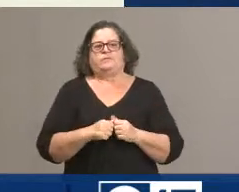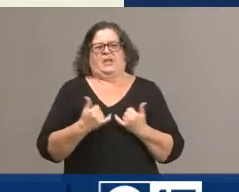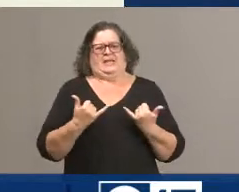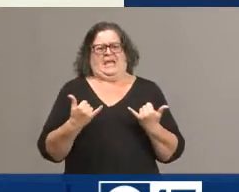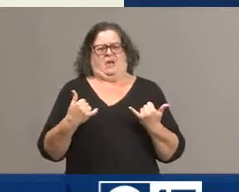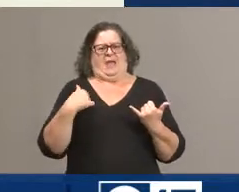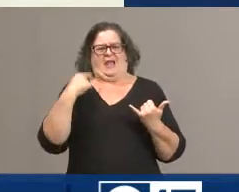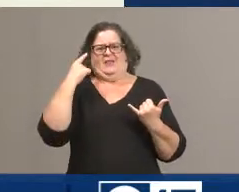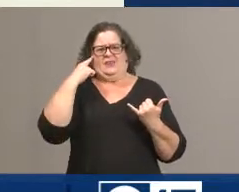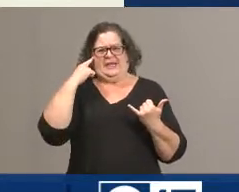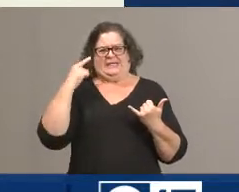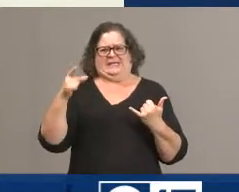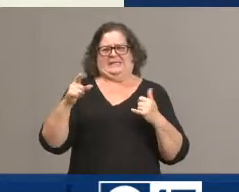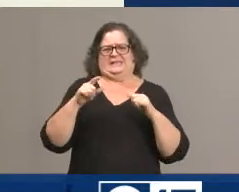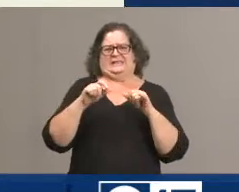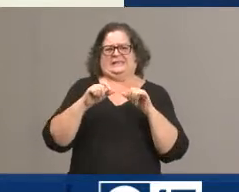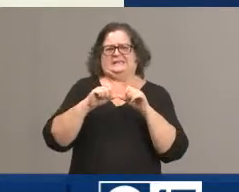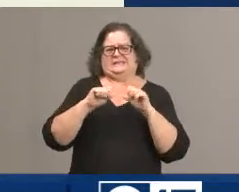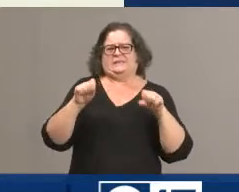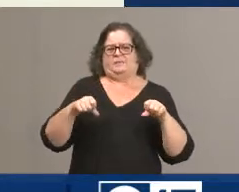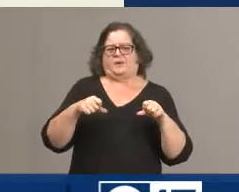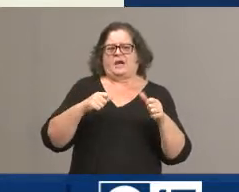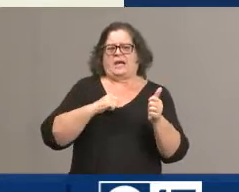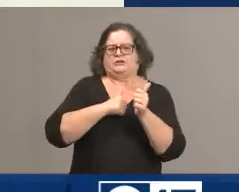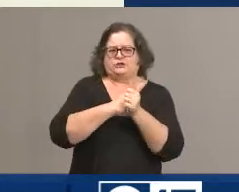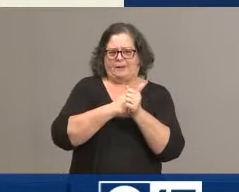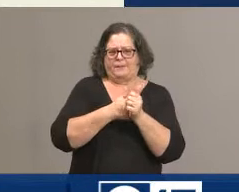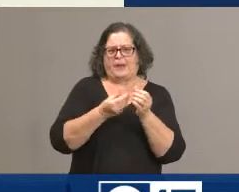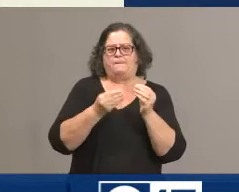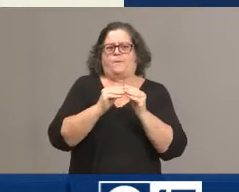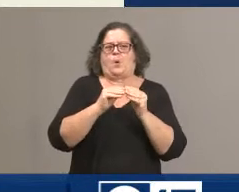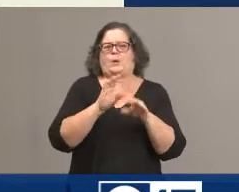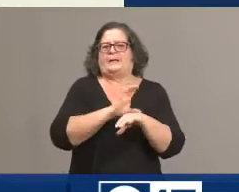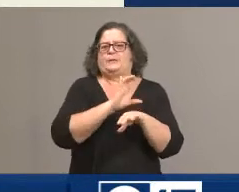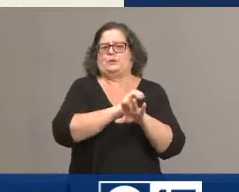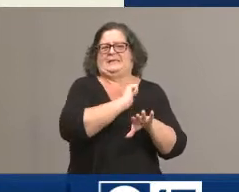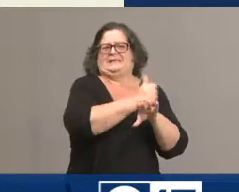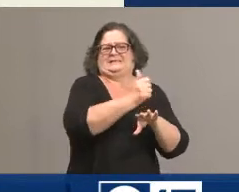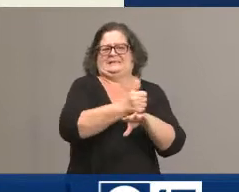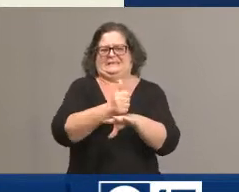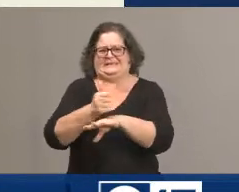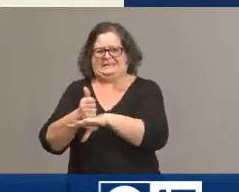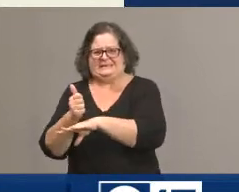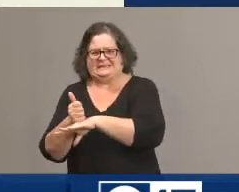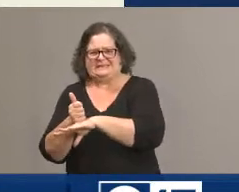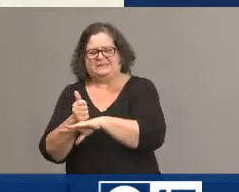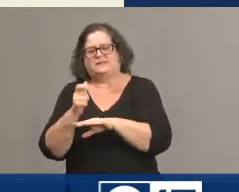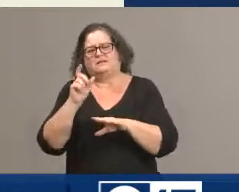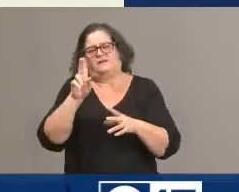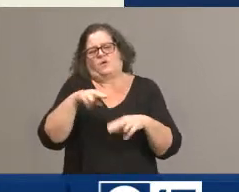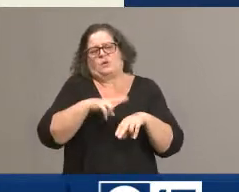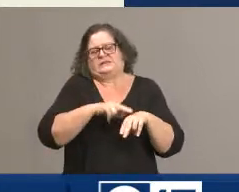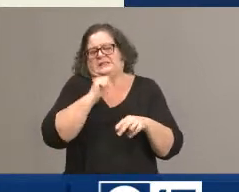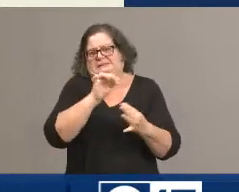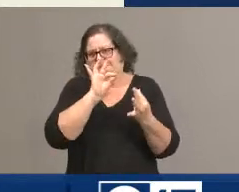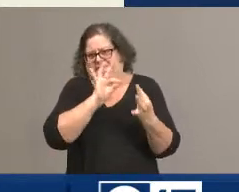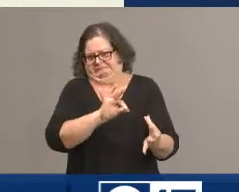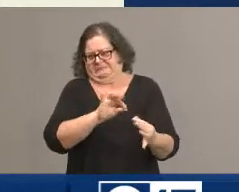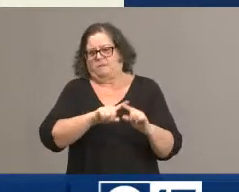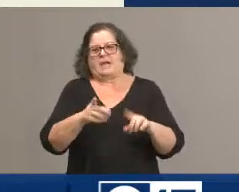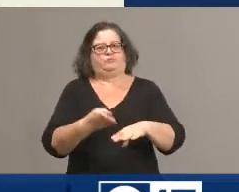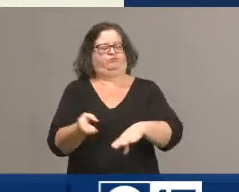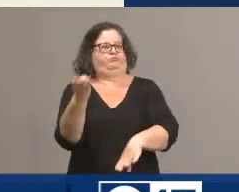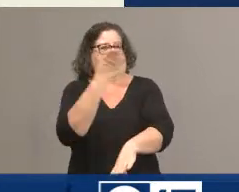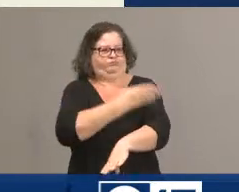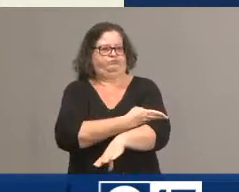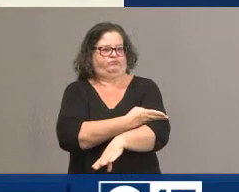still perfect, but it's much improved. And I see the number of dollars that are